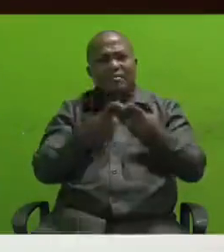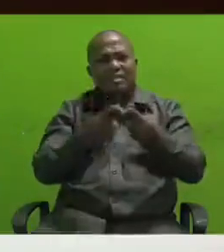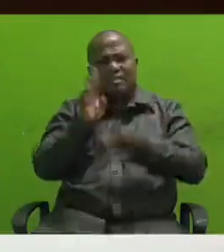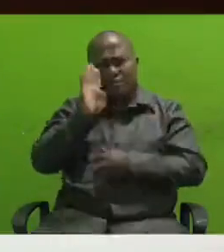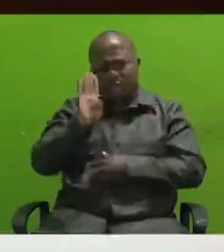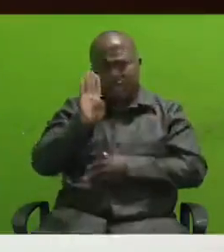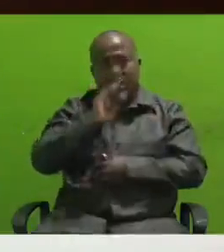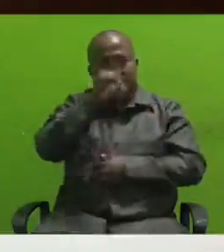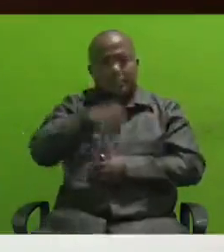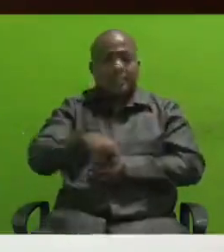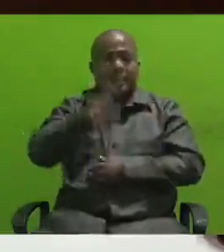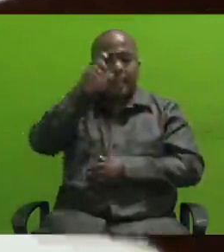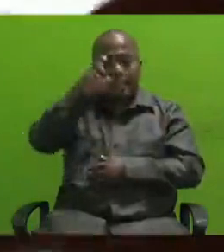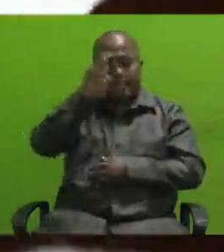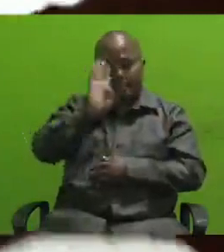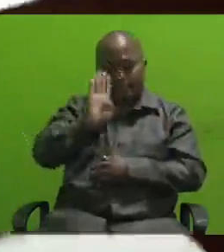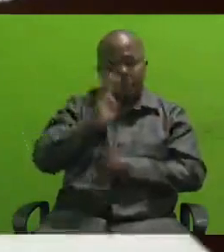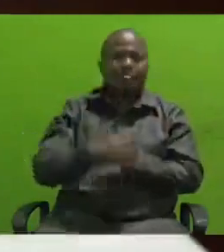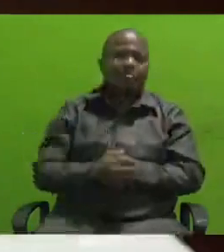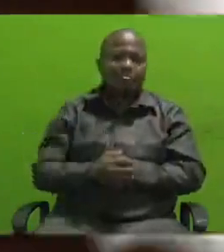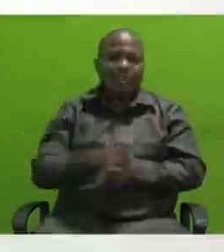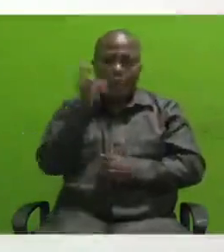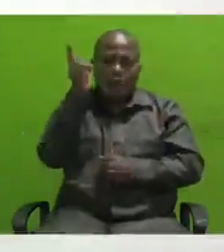It is xb over